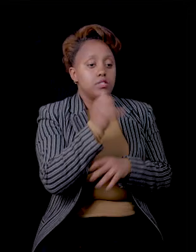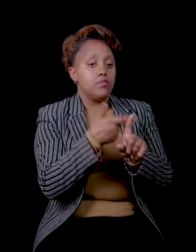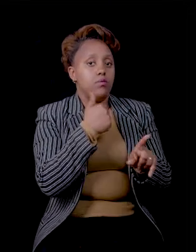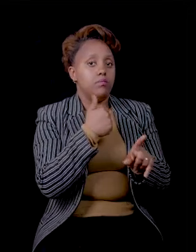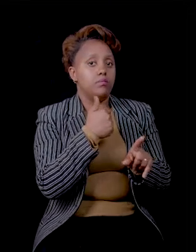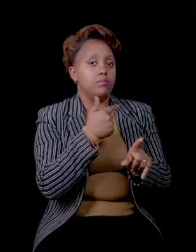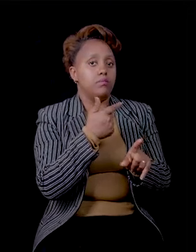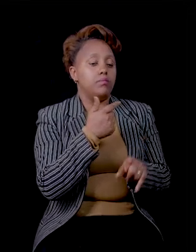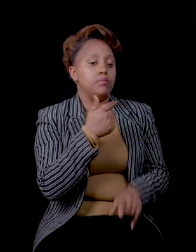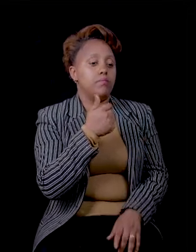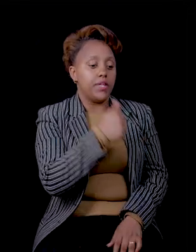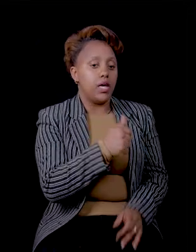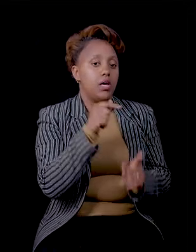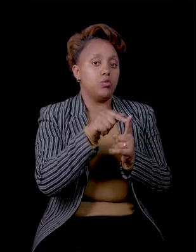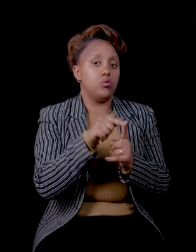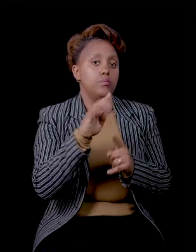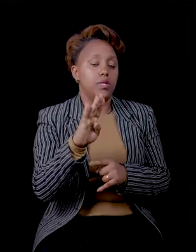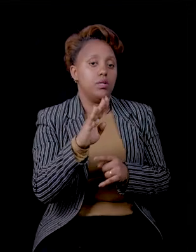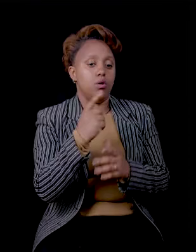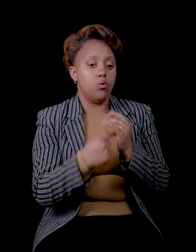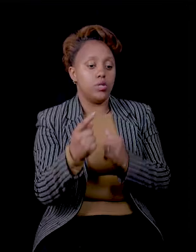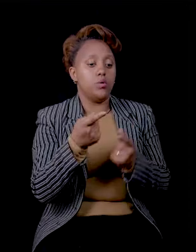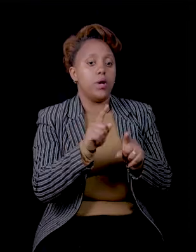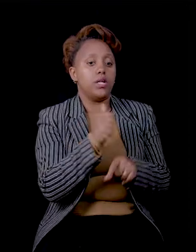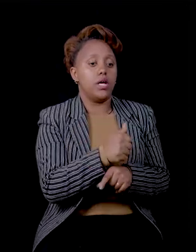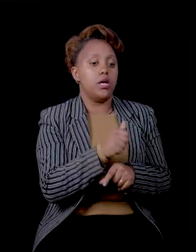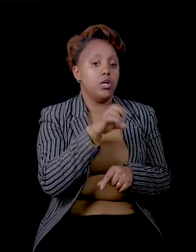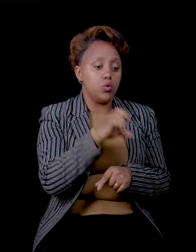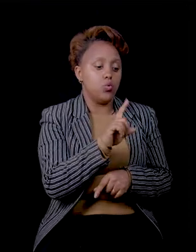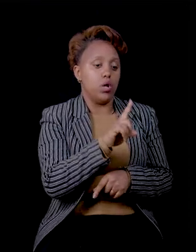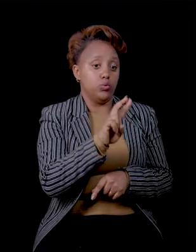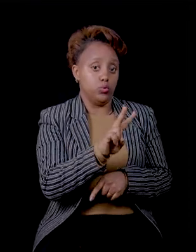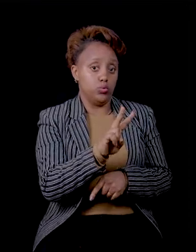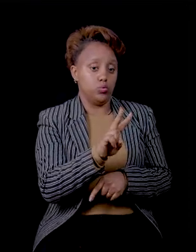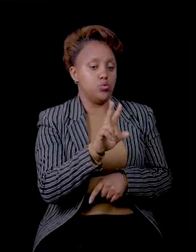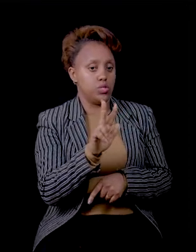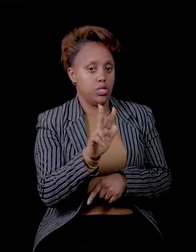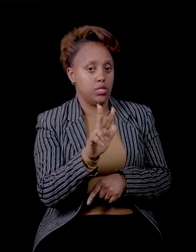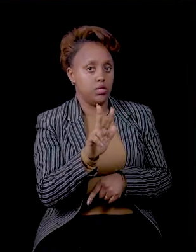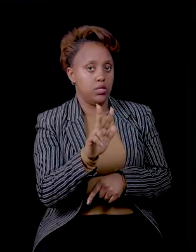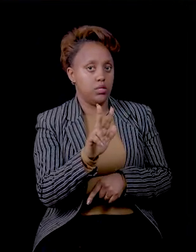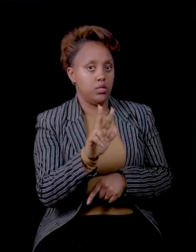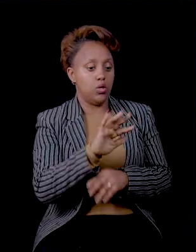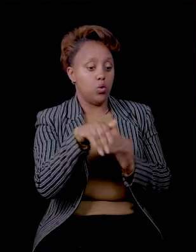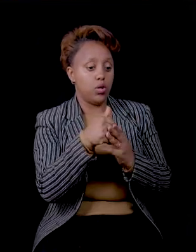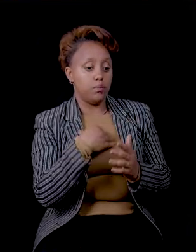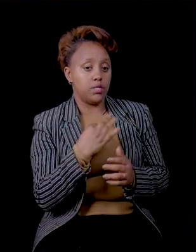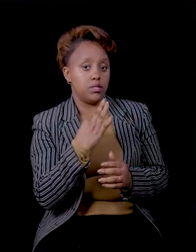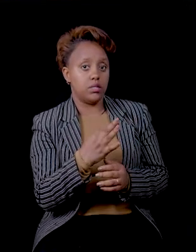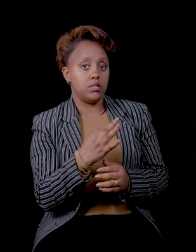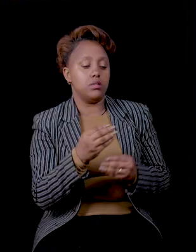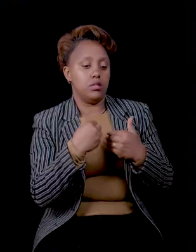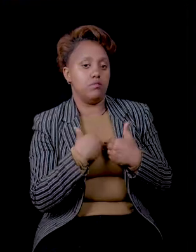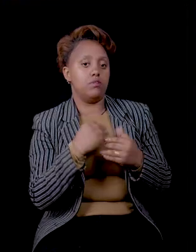from A into B only when A could be 1, 2, 3, so that all elements of A